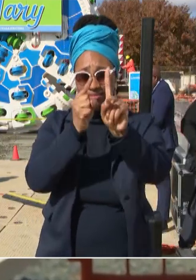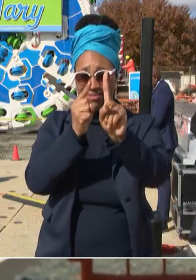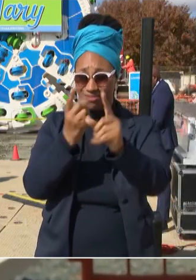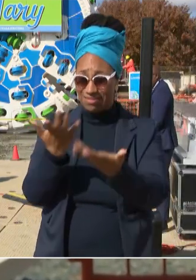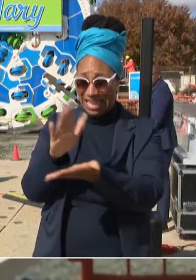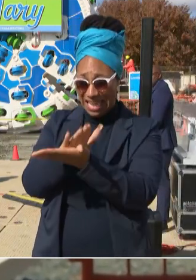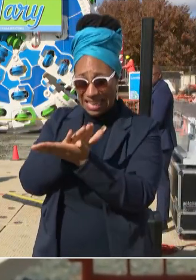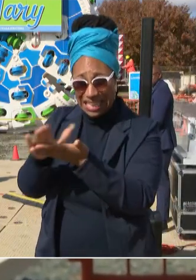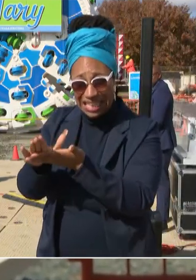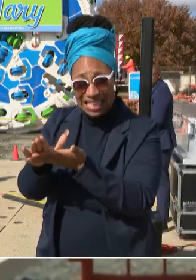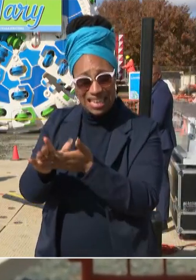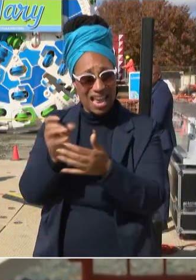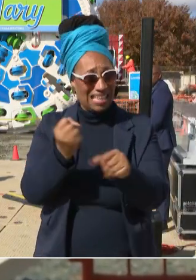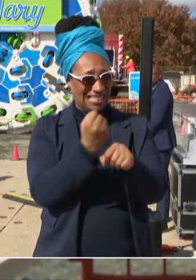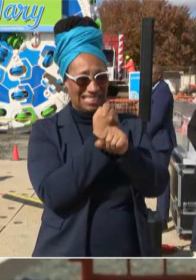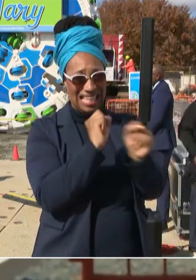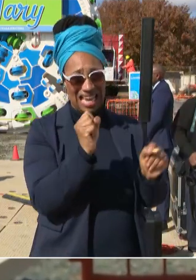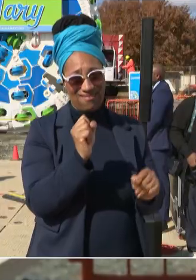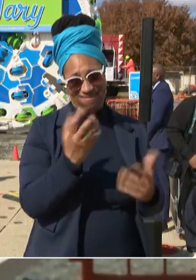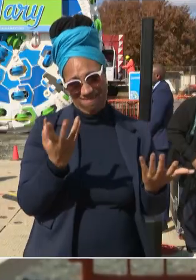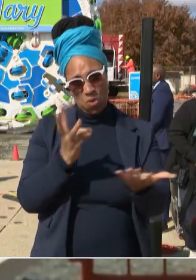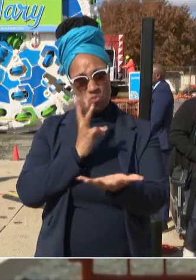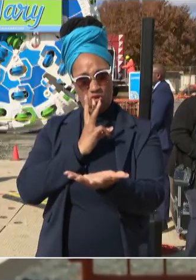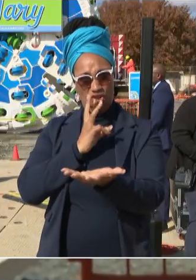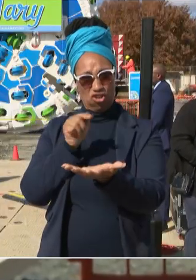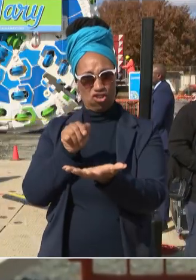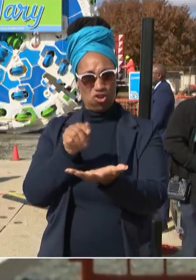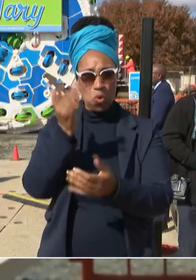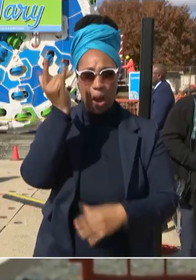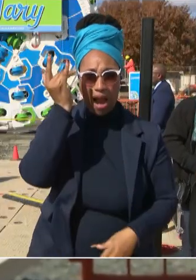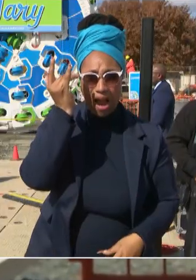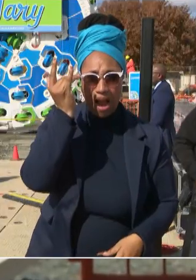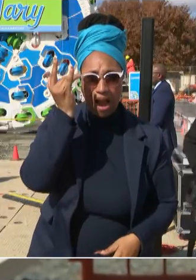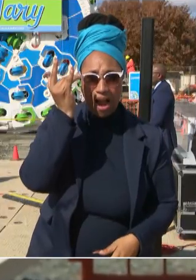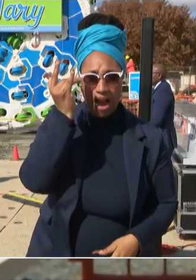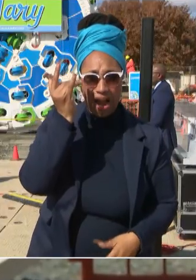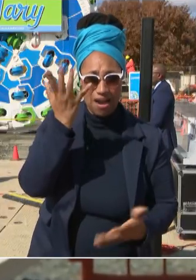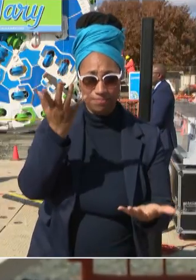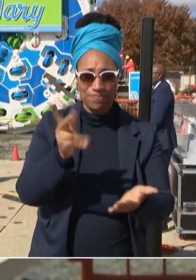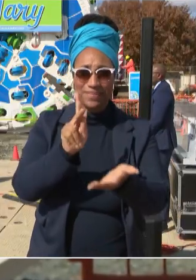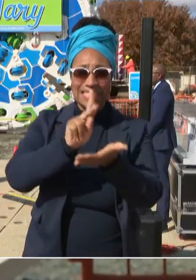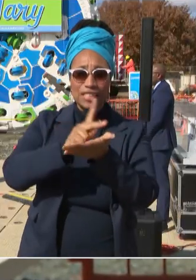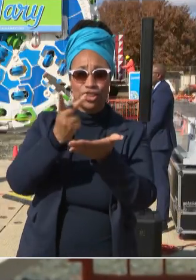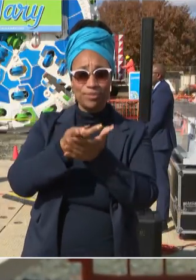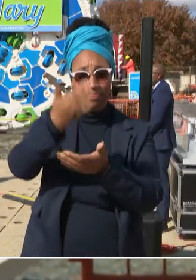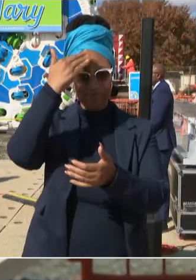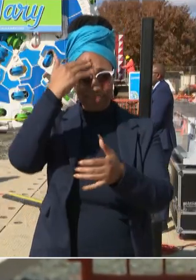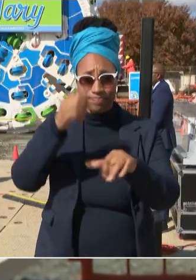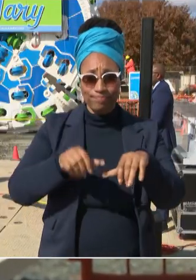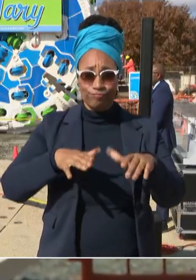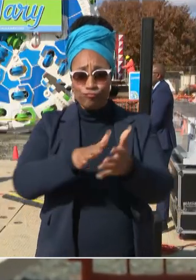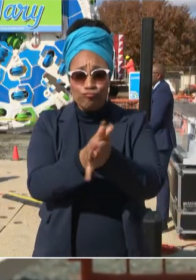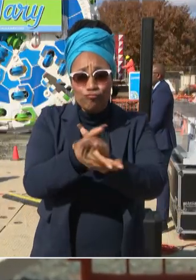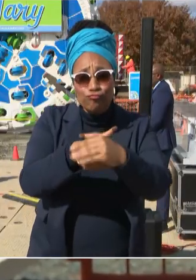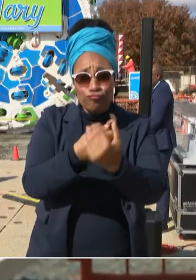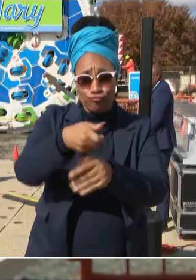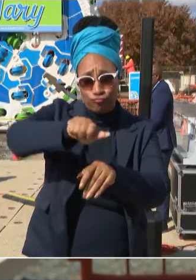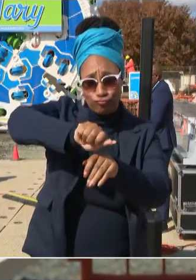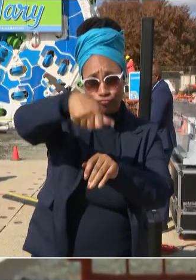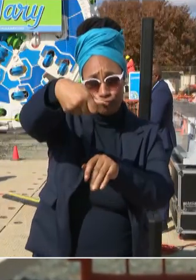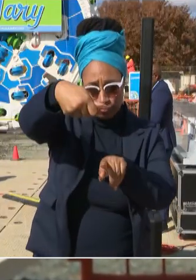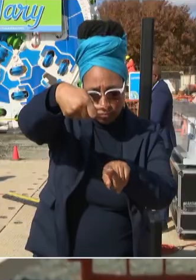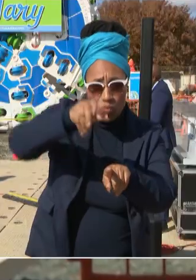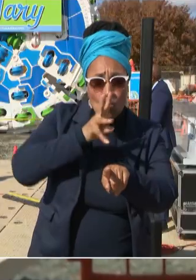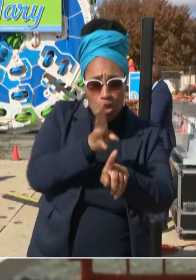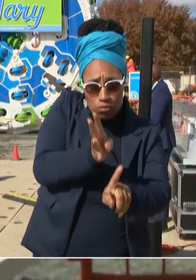right? You turn on your tap, the water comes on, and it's clean. It is available. It is affordable, and